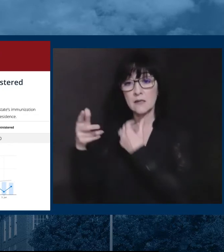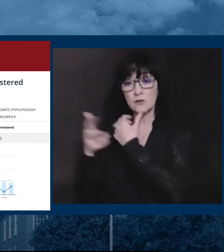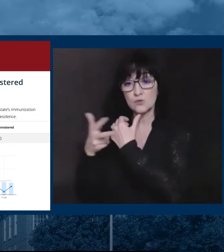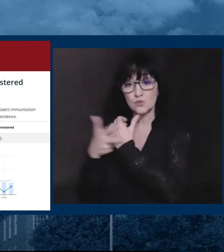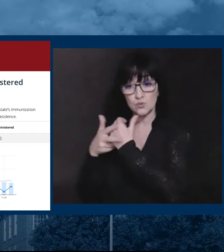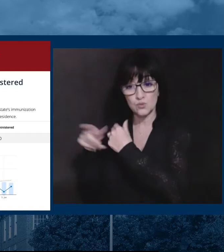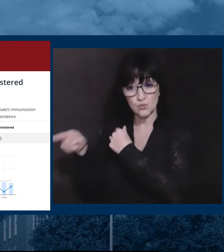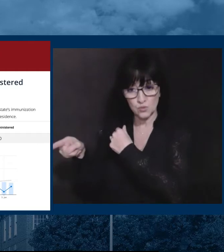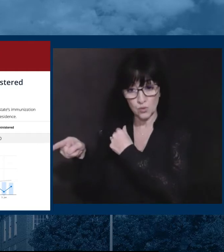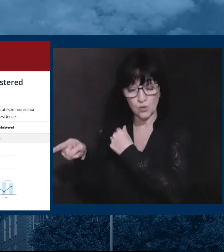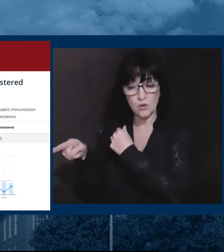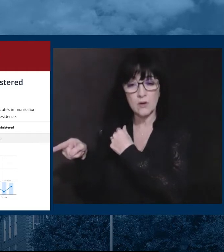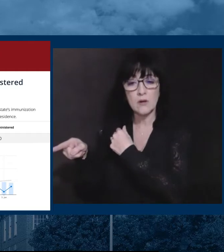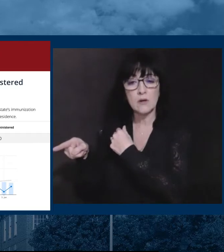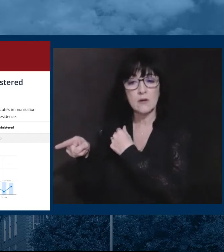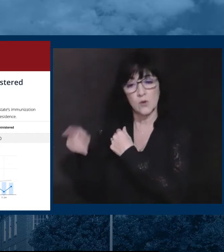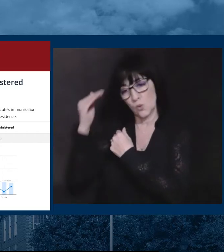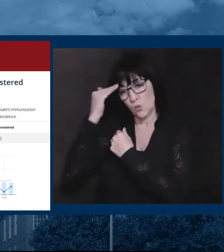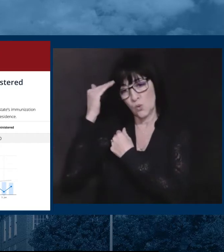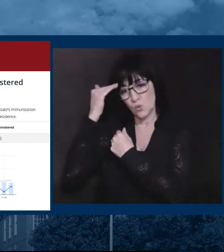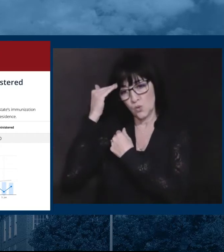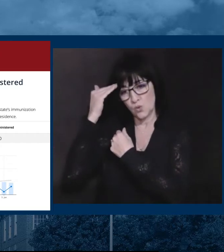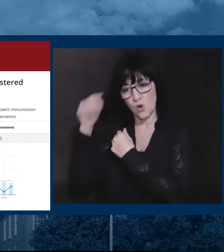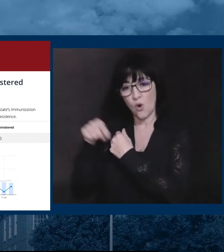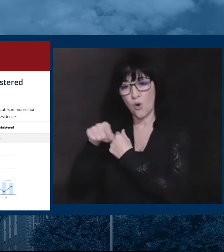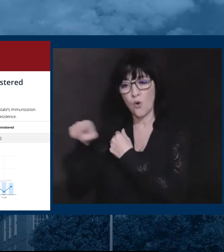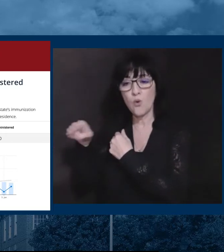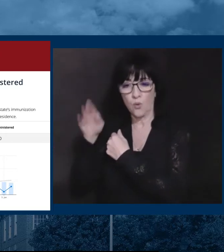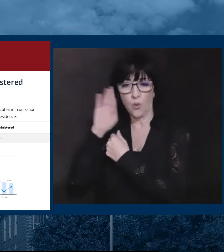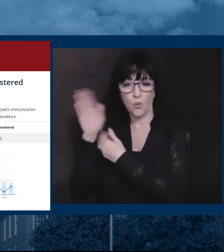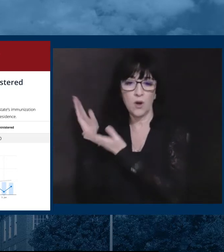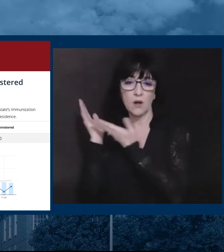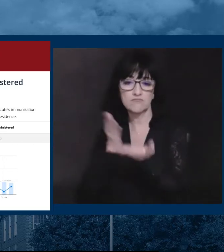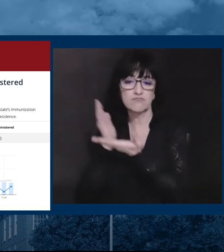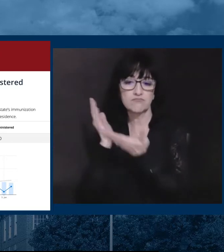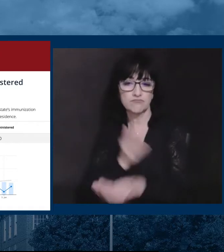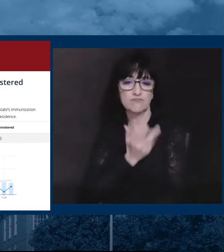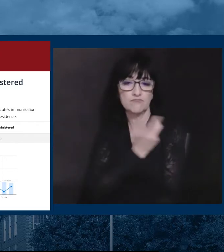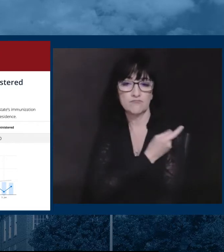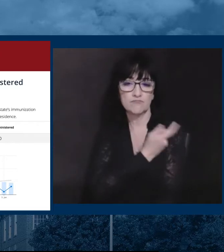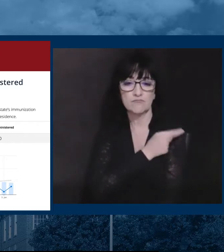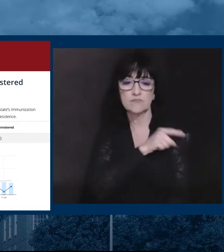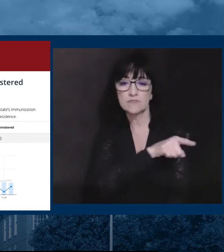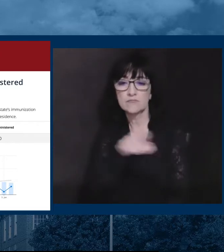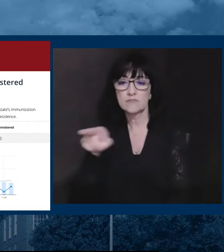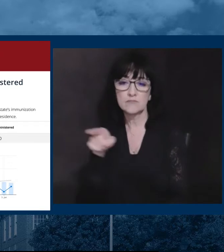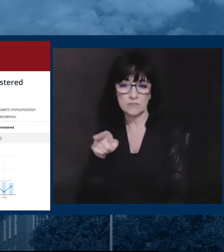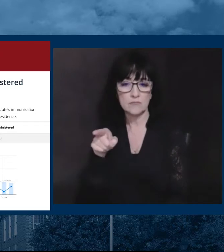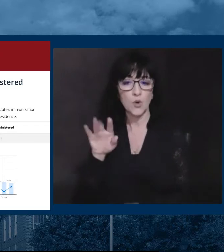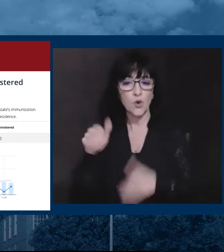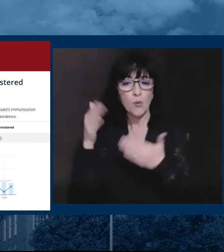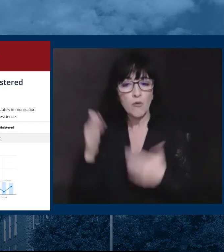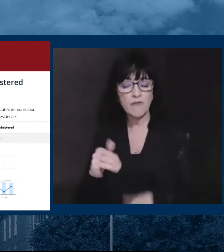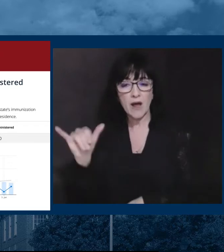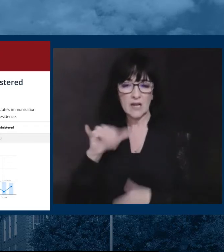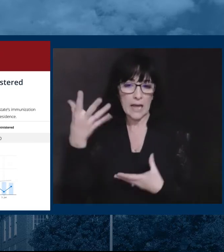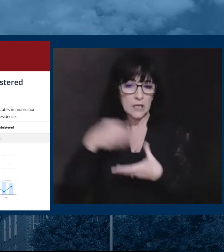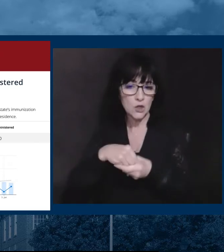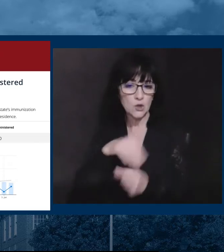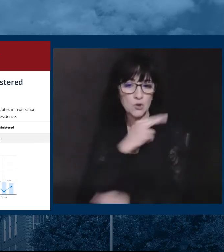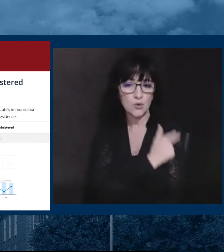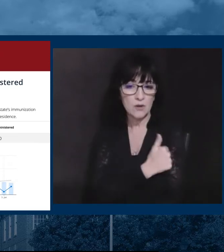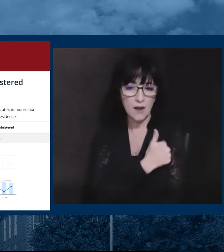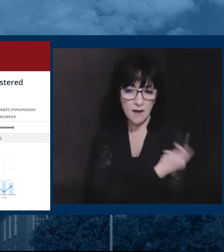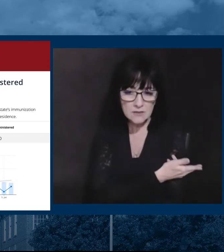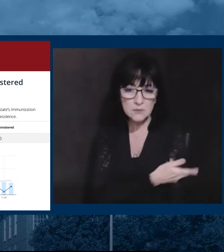are allocated for newly enrolled providers, of which we're pleased to say that our enrolled provider numbers, which include hospitals and